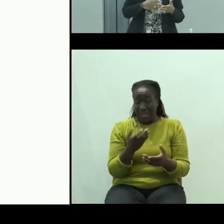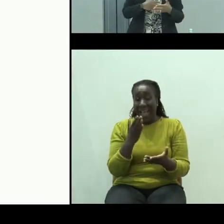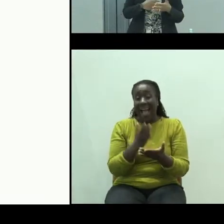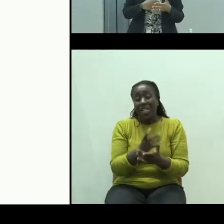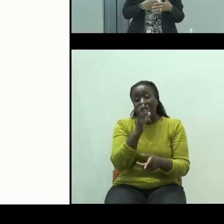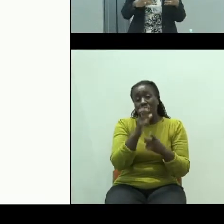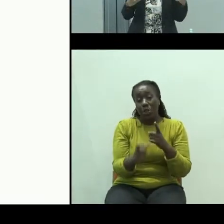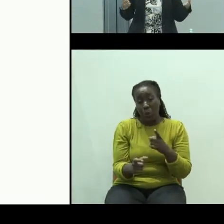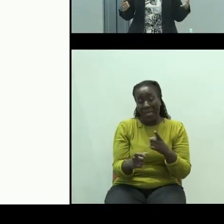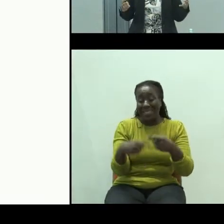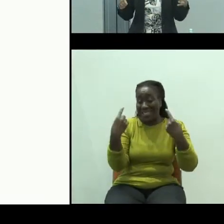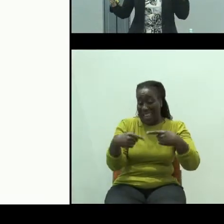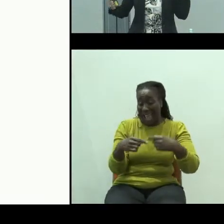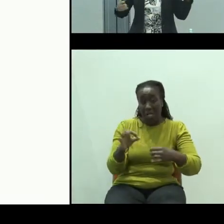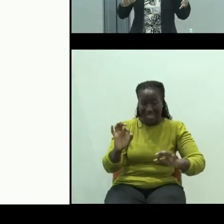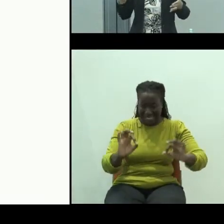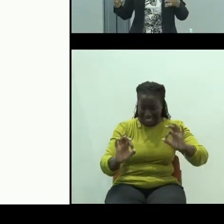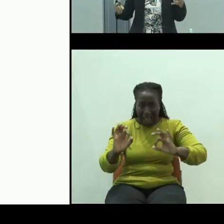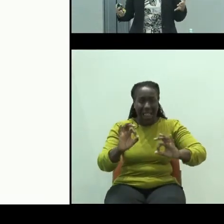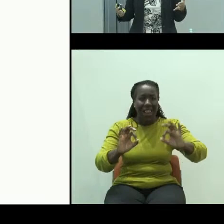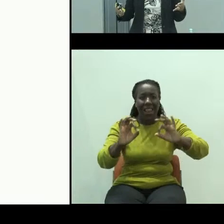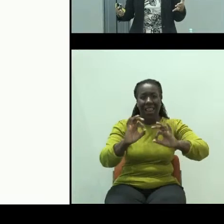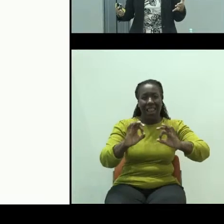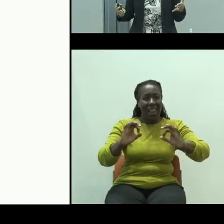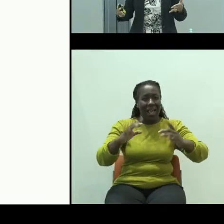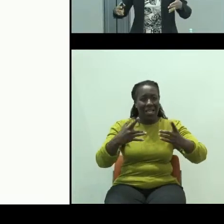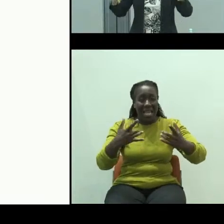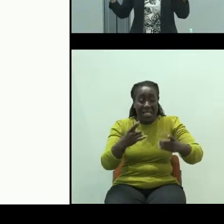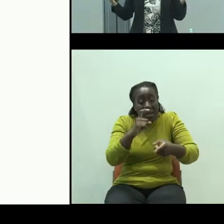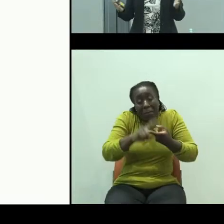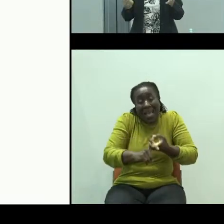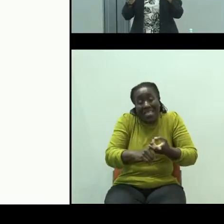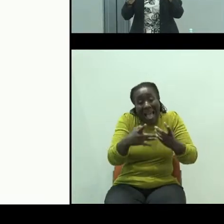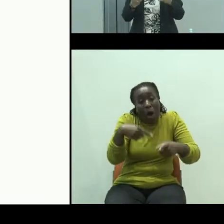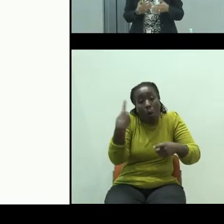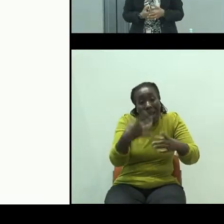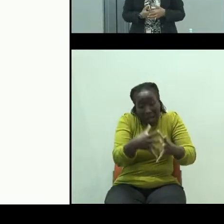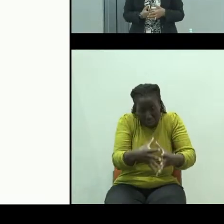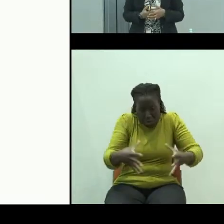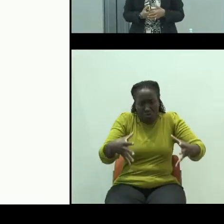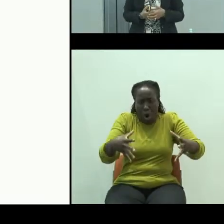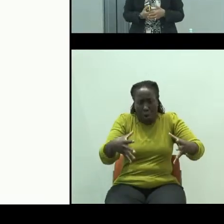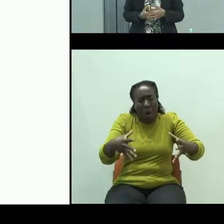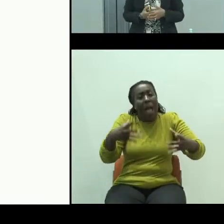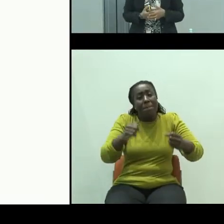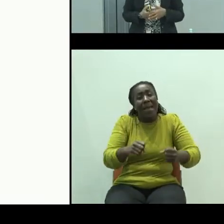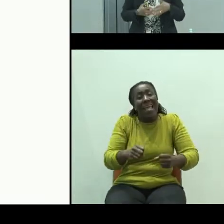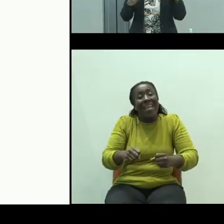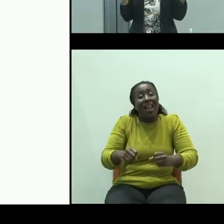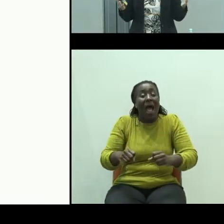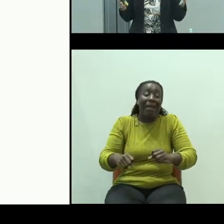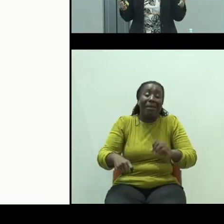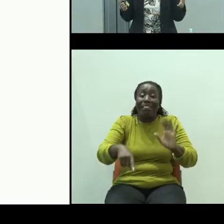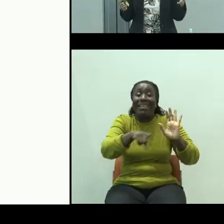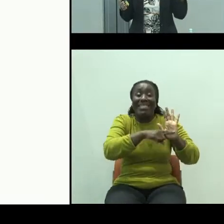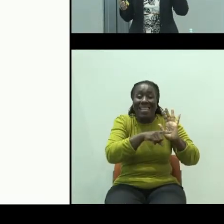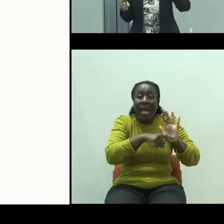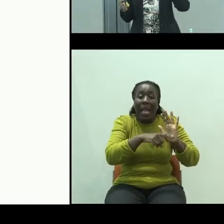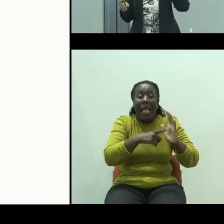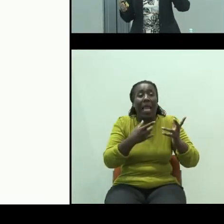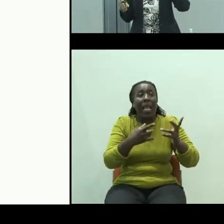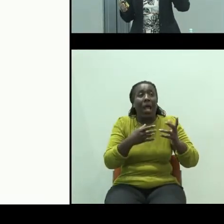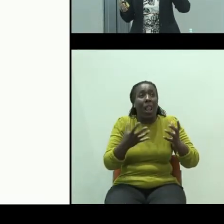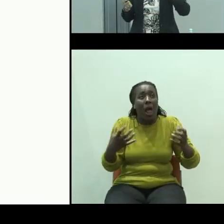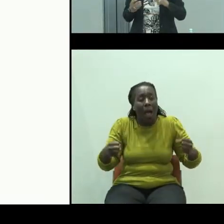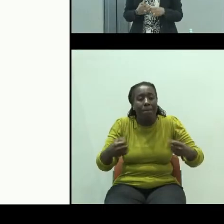is allowing the cells, based on how quickly they grow and how quickly they make this signaling molecule, decide when